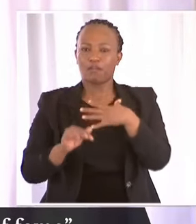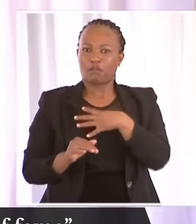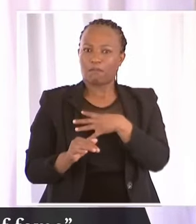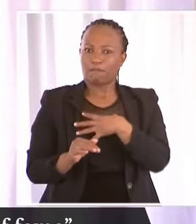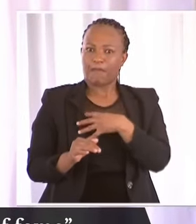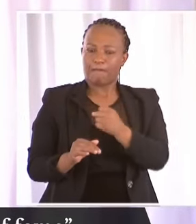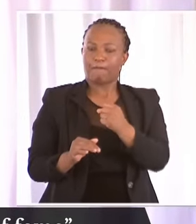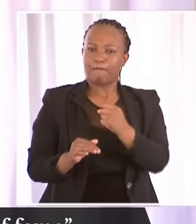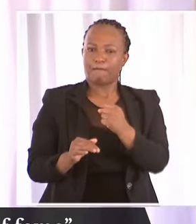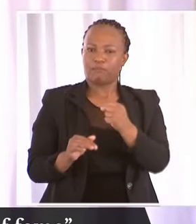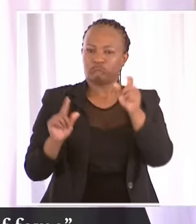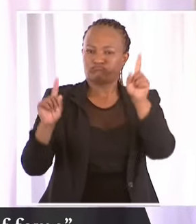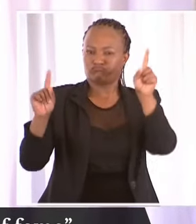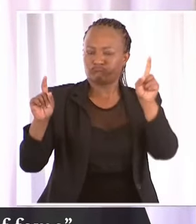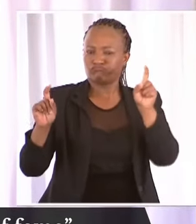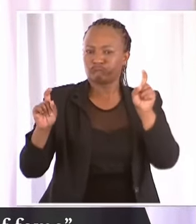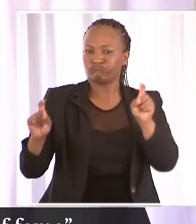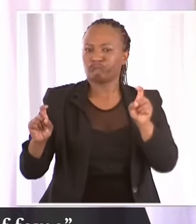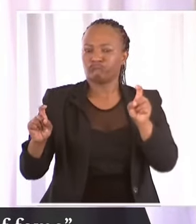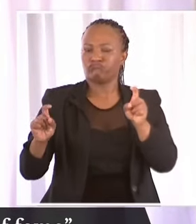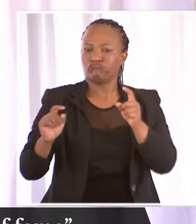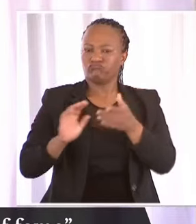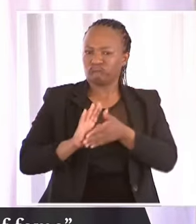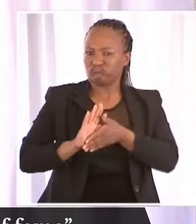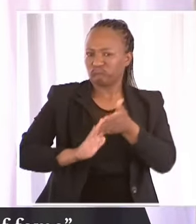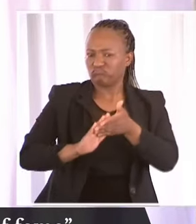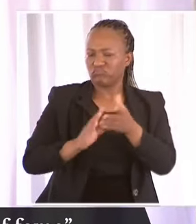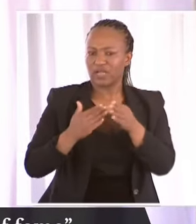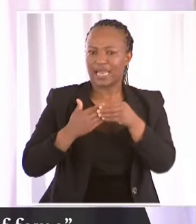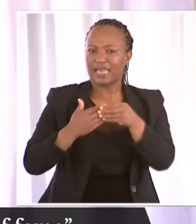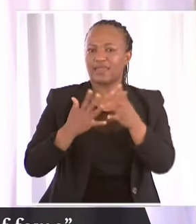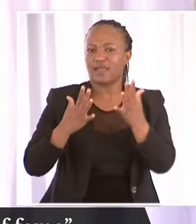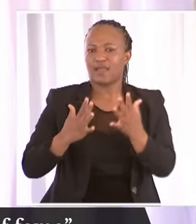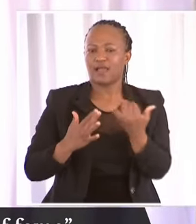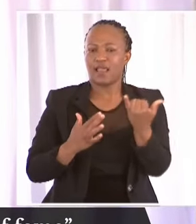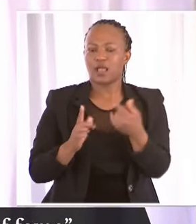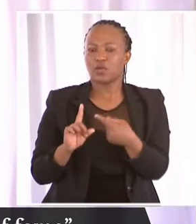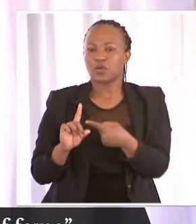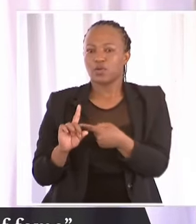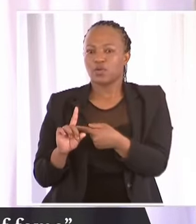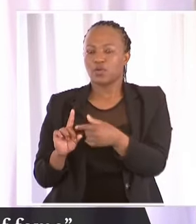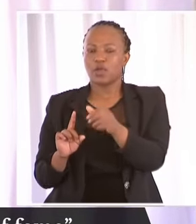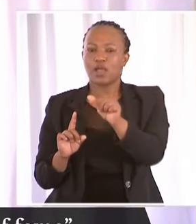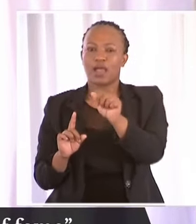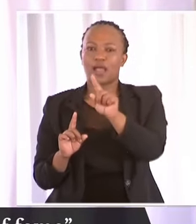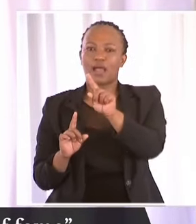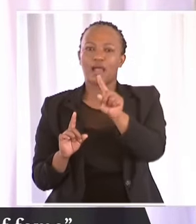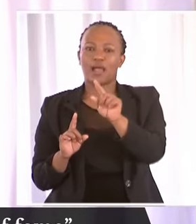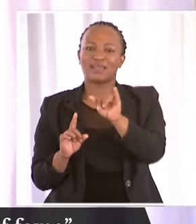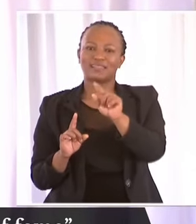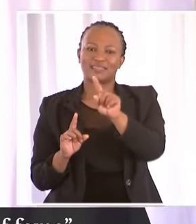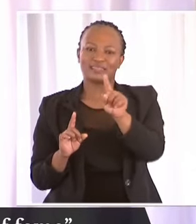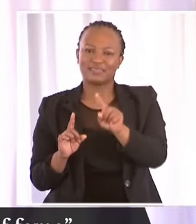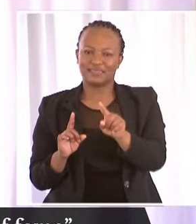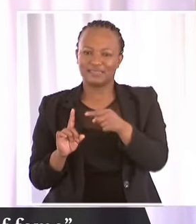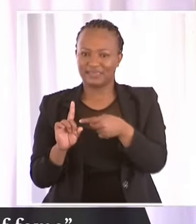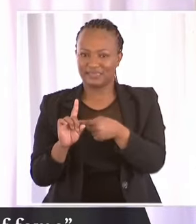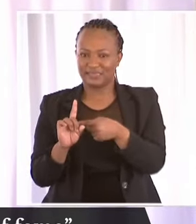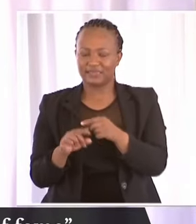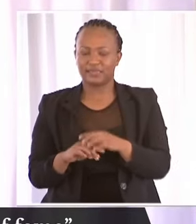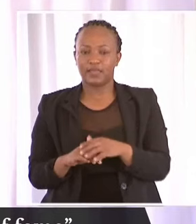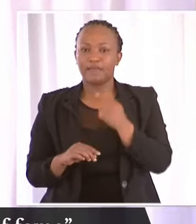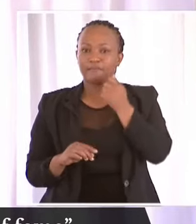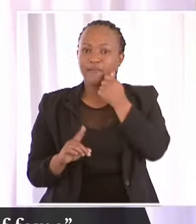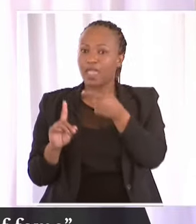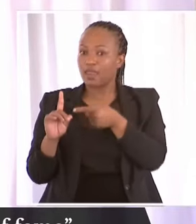principled and steadfast leaders such as Comrade Aziz. Such was the